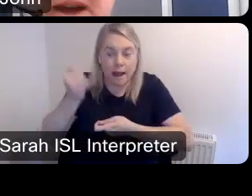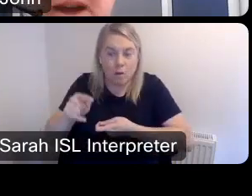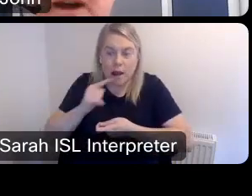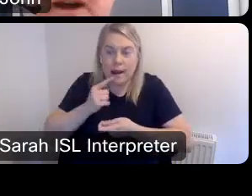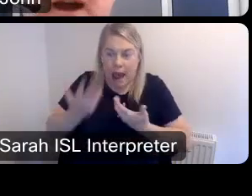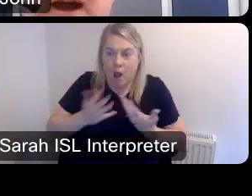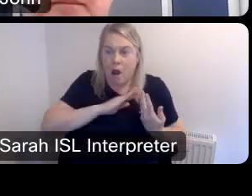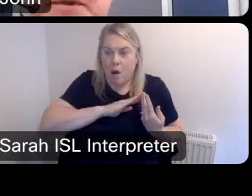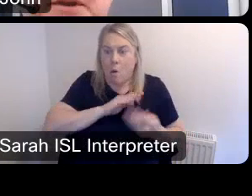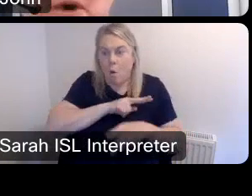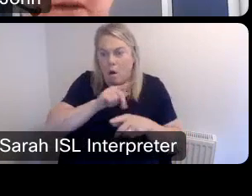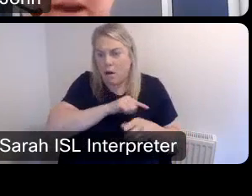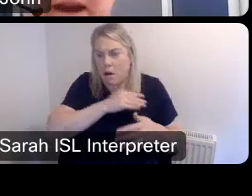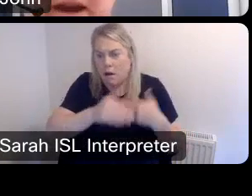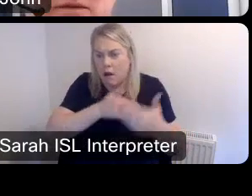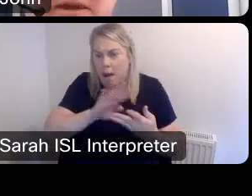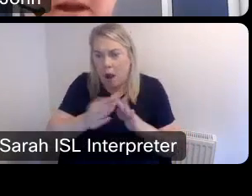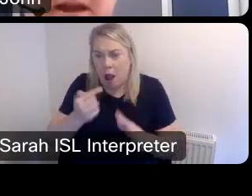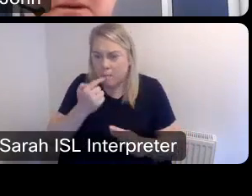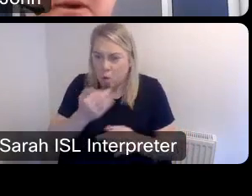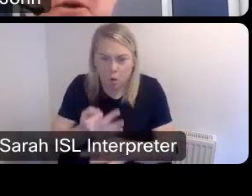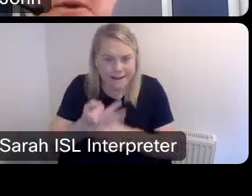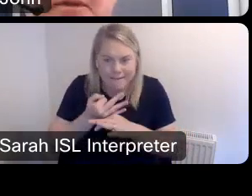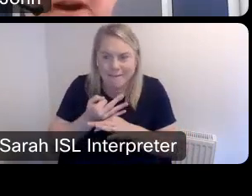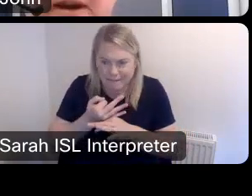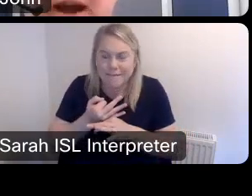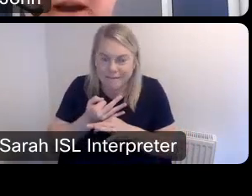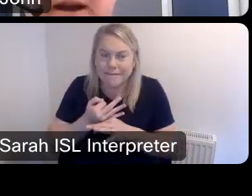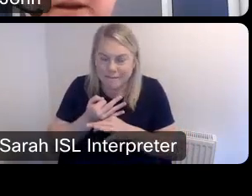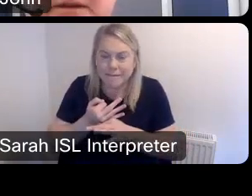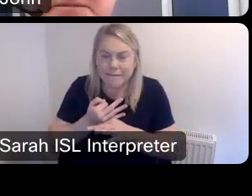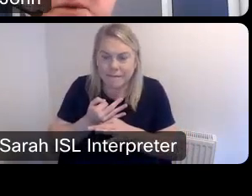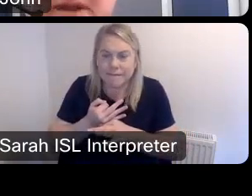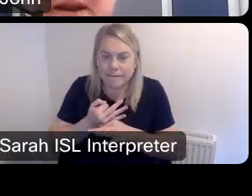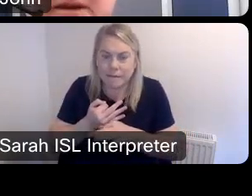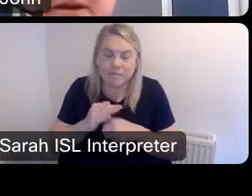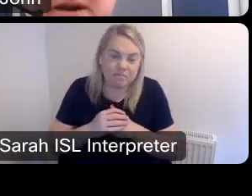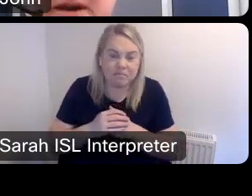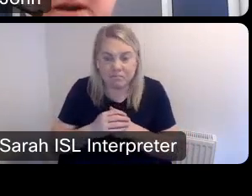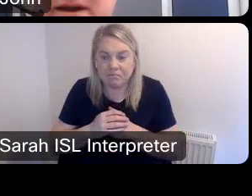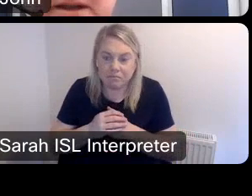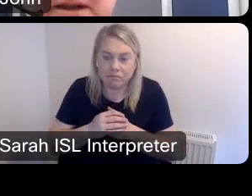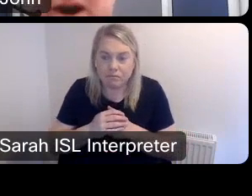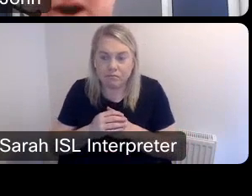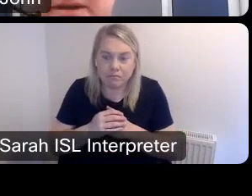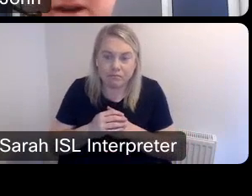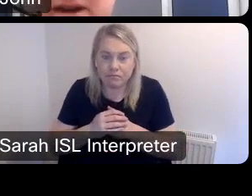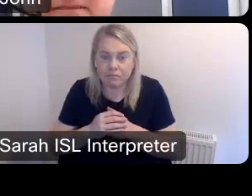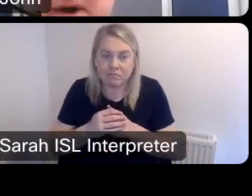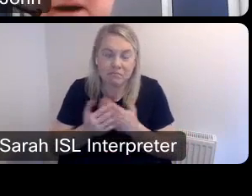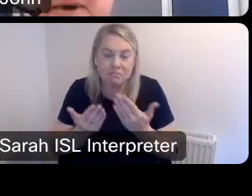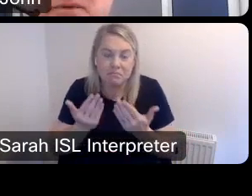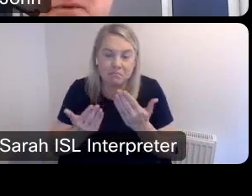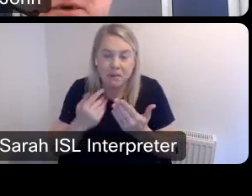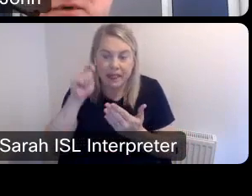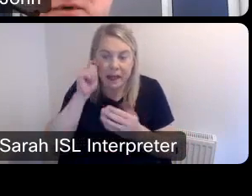safe. So I think that's probably not going to be very little difference between that and existing practice. I think